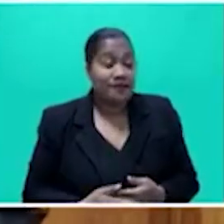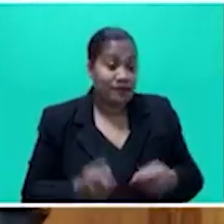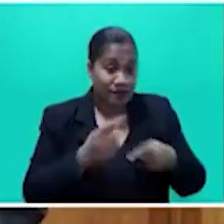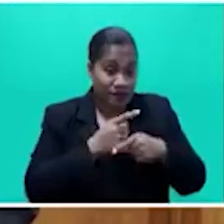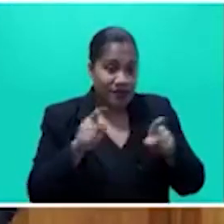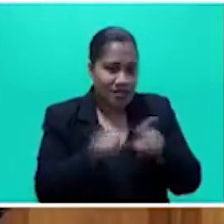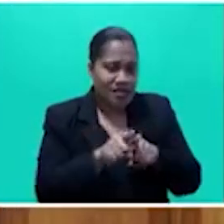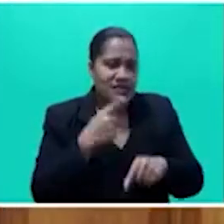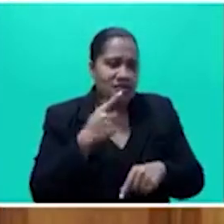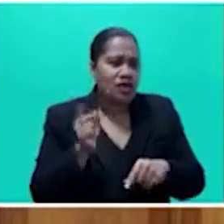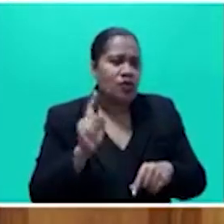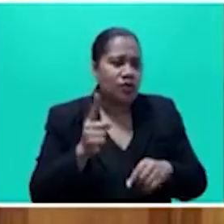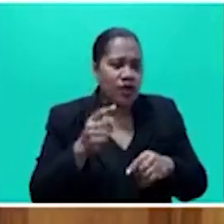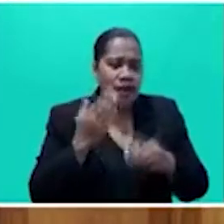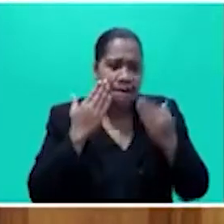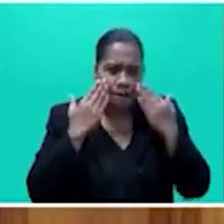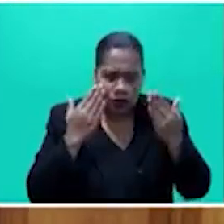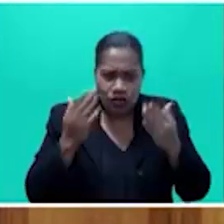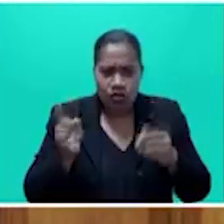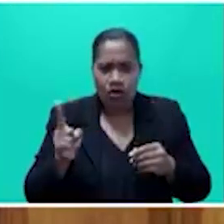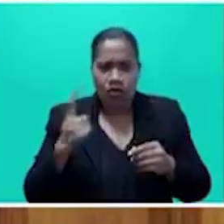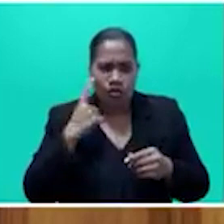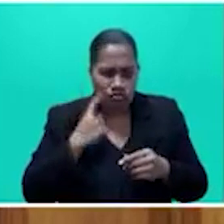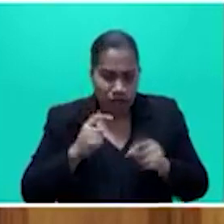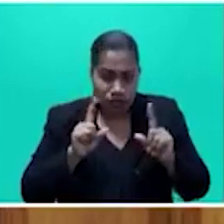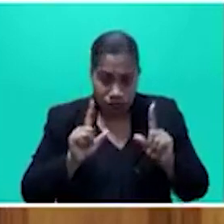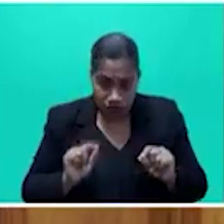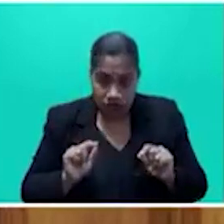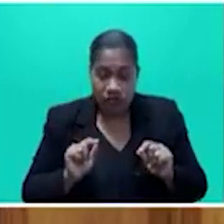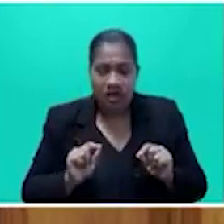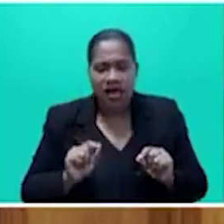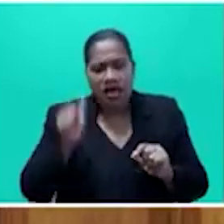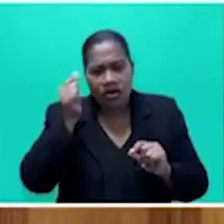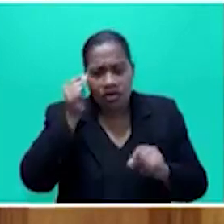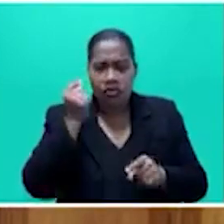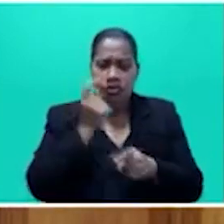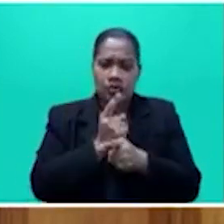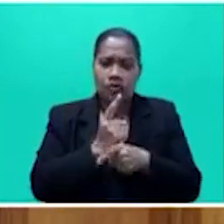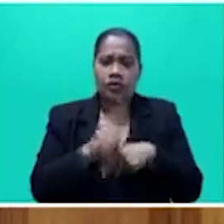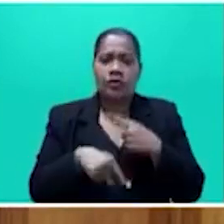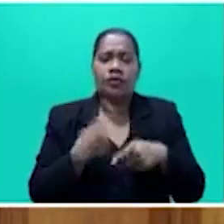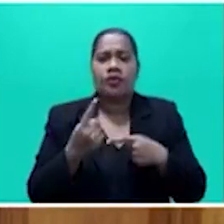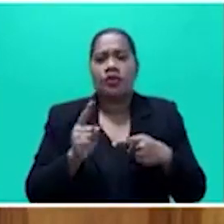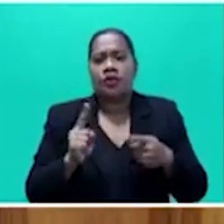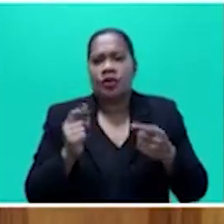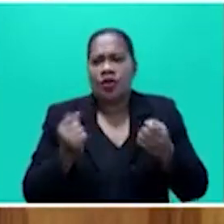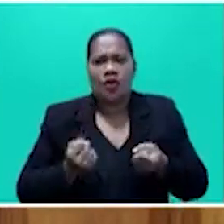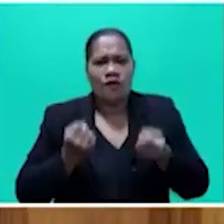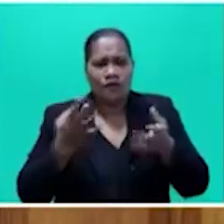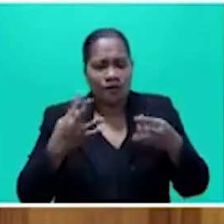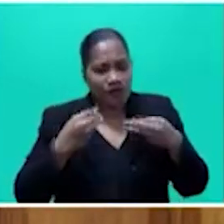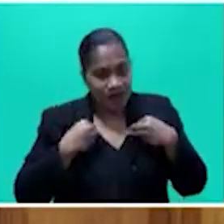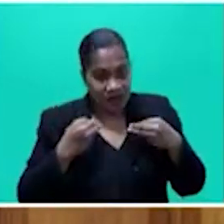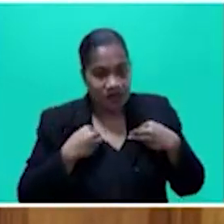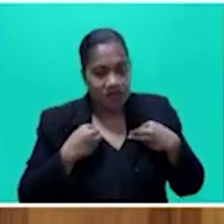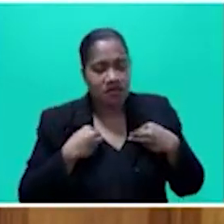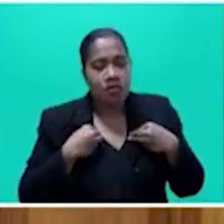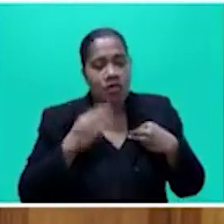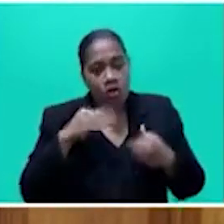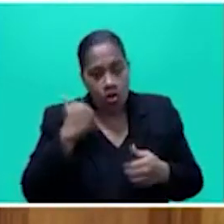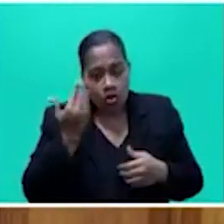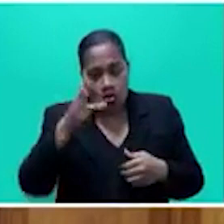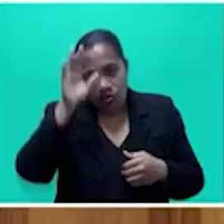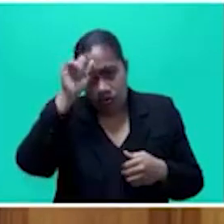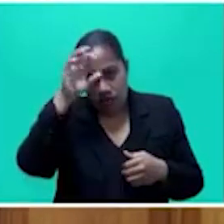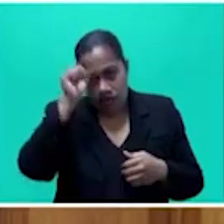while we appreciate what you're trying to do, I know that we've harped about the ease of doing business. Let's always remember